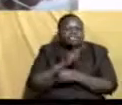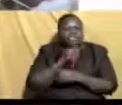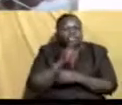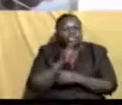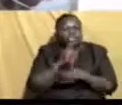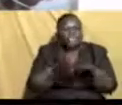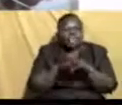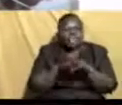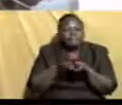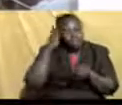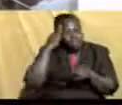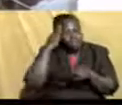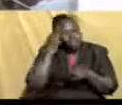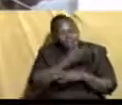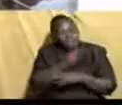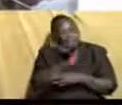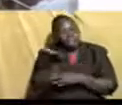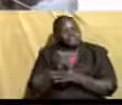popular initiative.